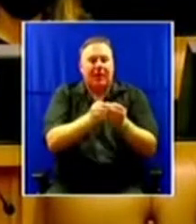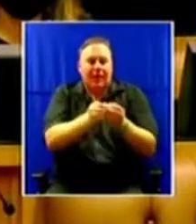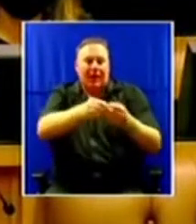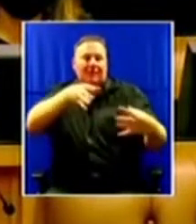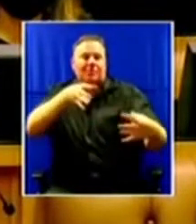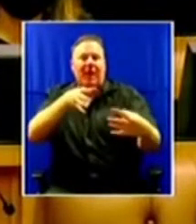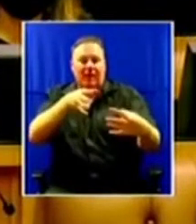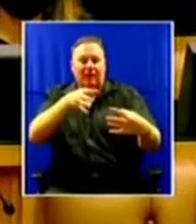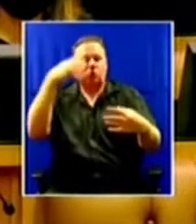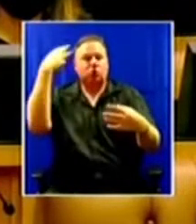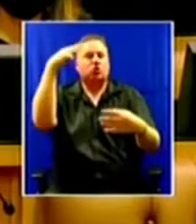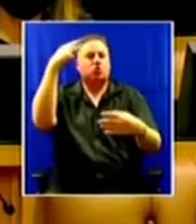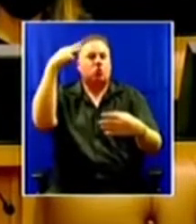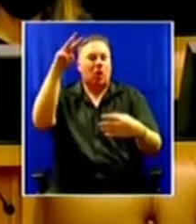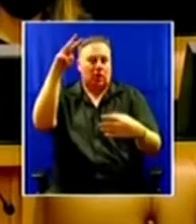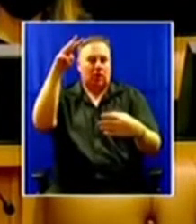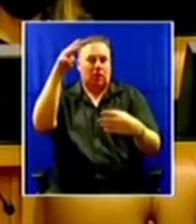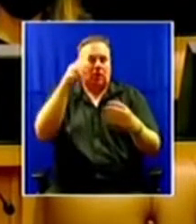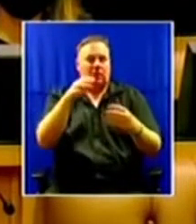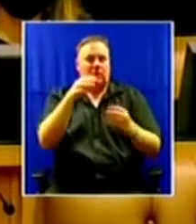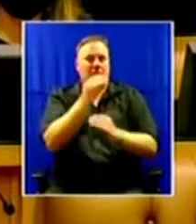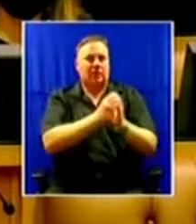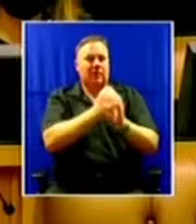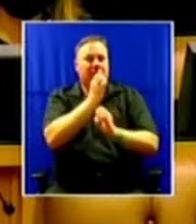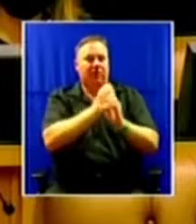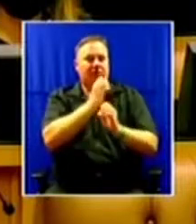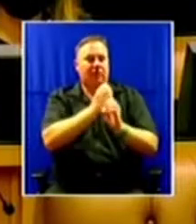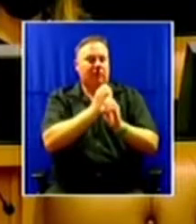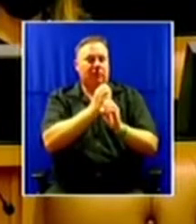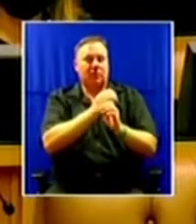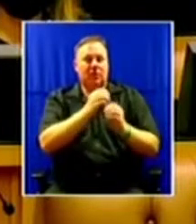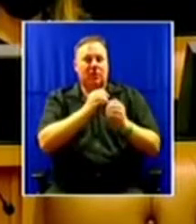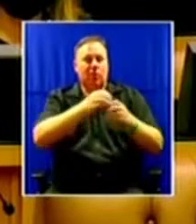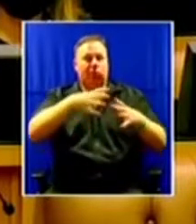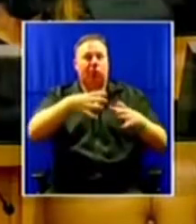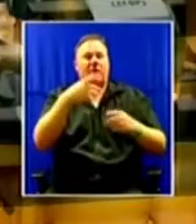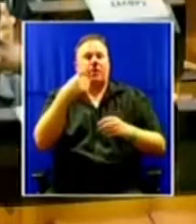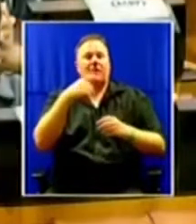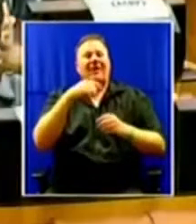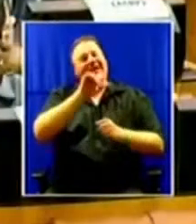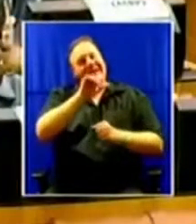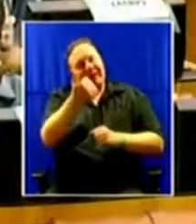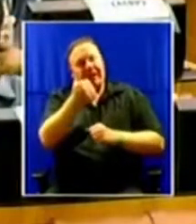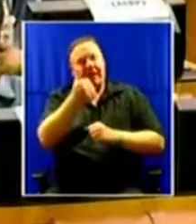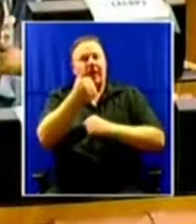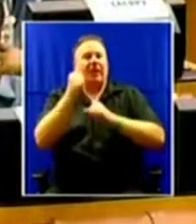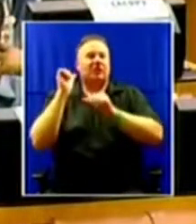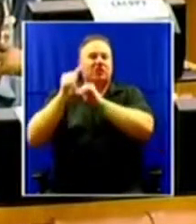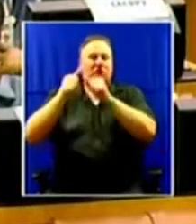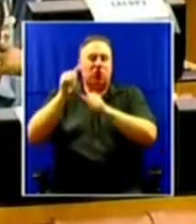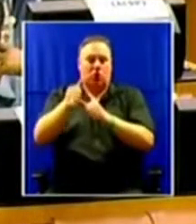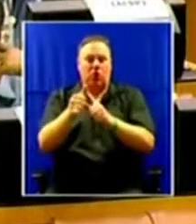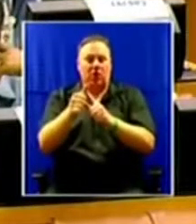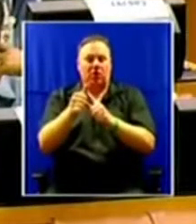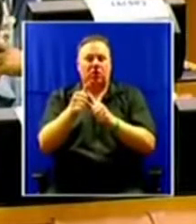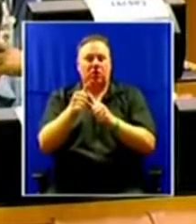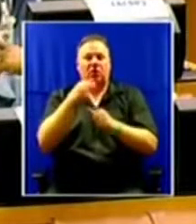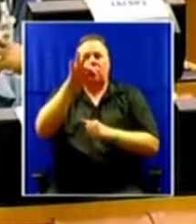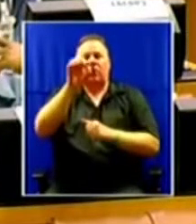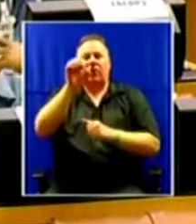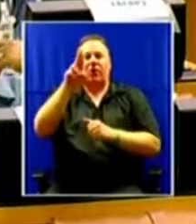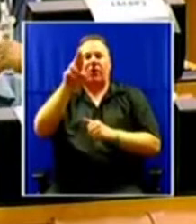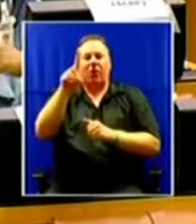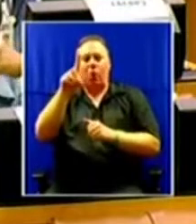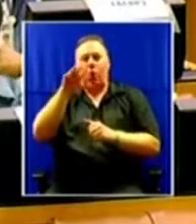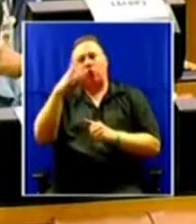Tshwane for the next generation Ford Ranger Buggy, which they will export around the world to